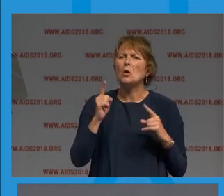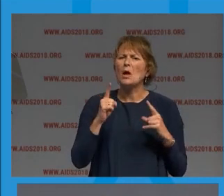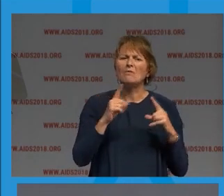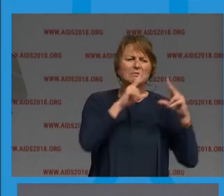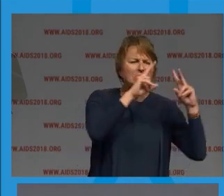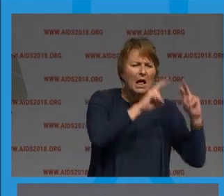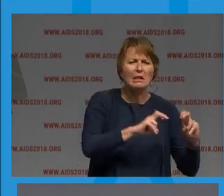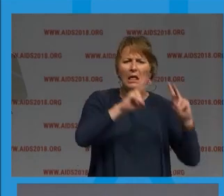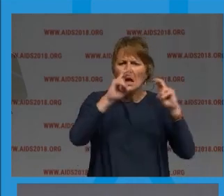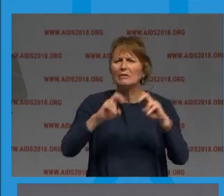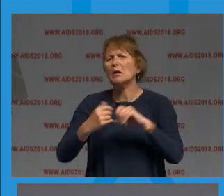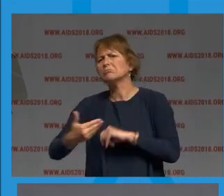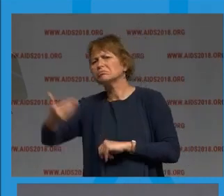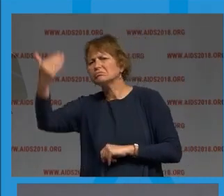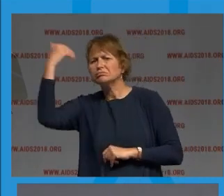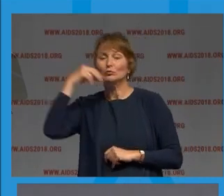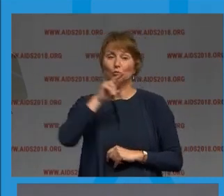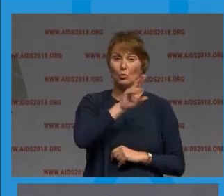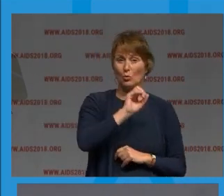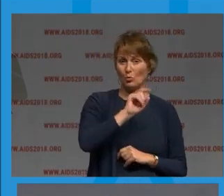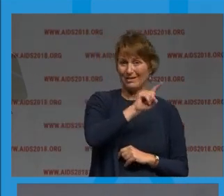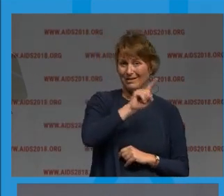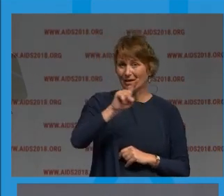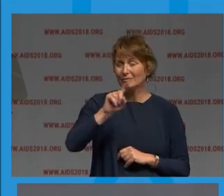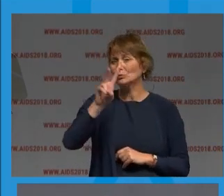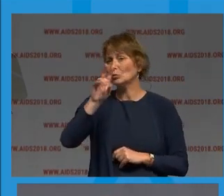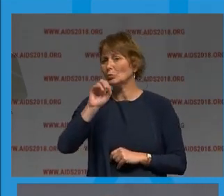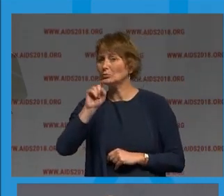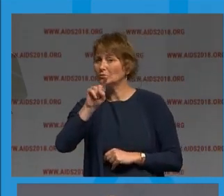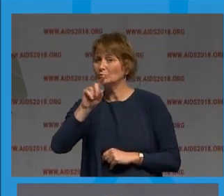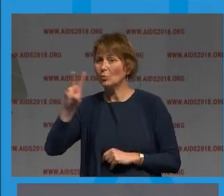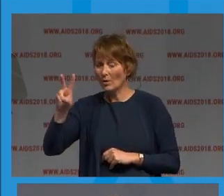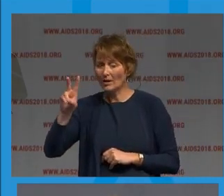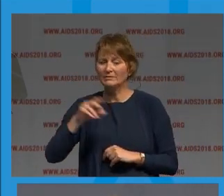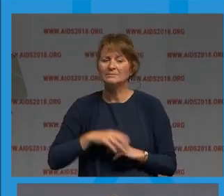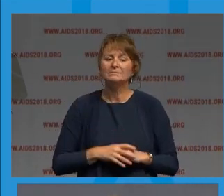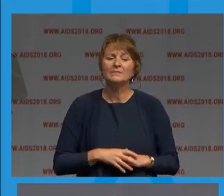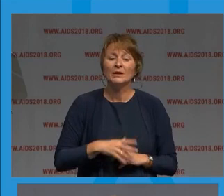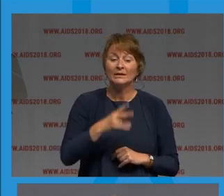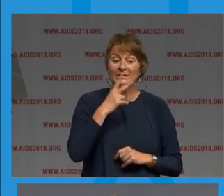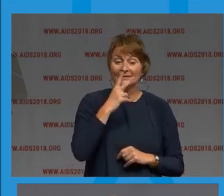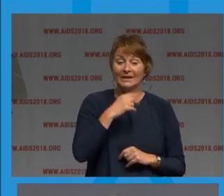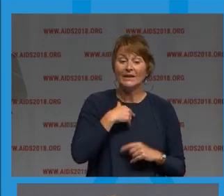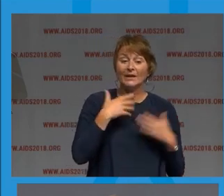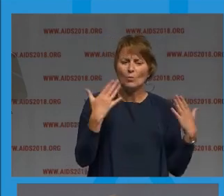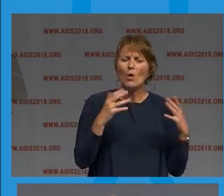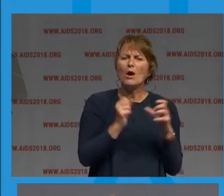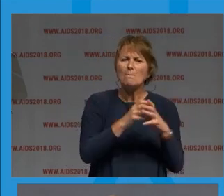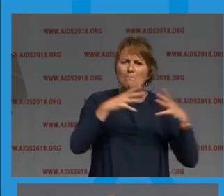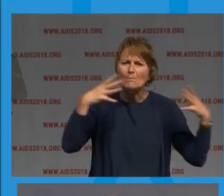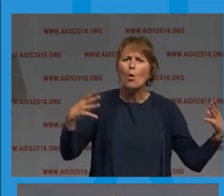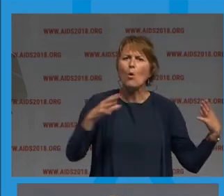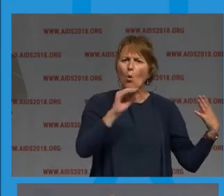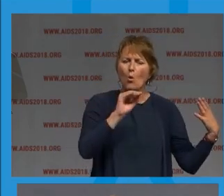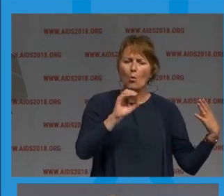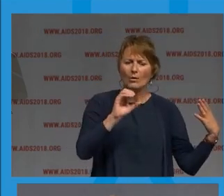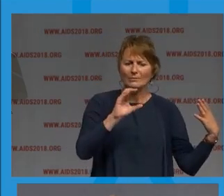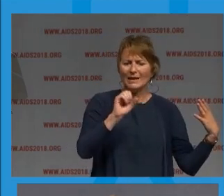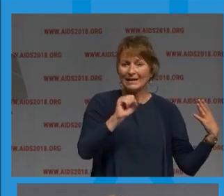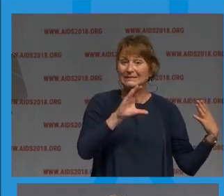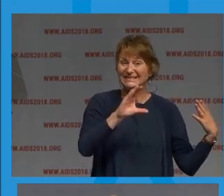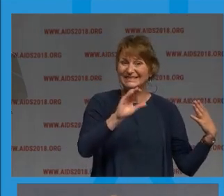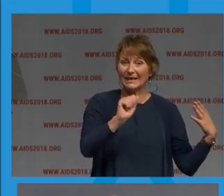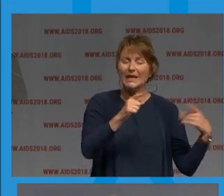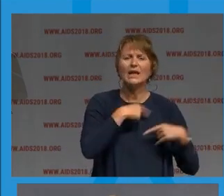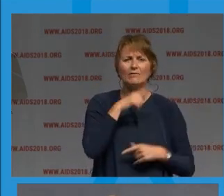in 2011-2012, we know that OST decreases HIV transmission and HIV incidence among people who inject